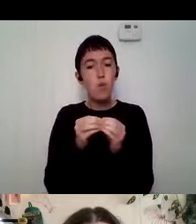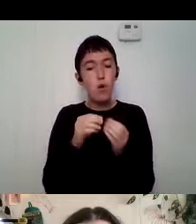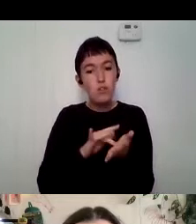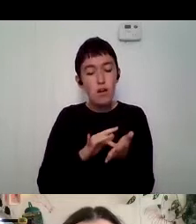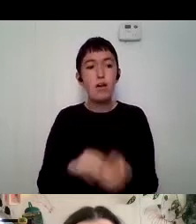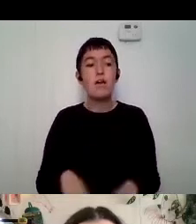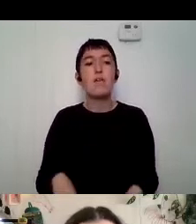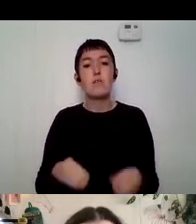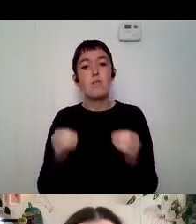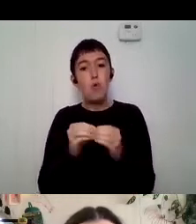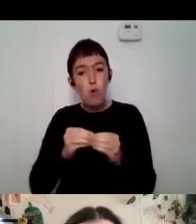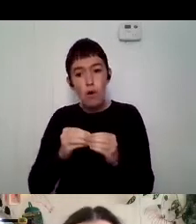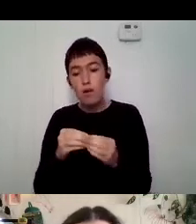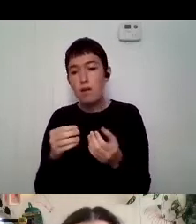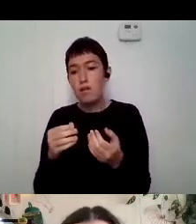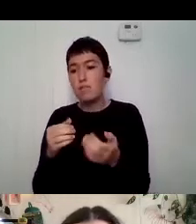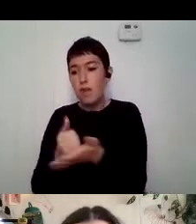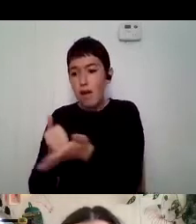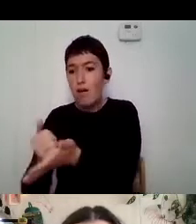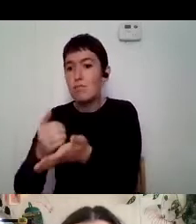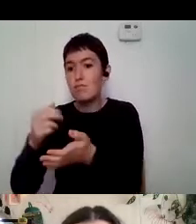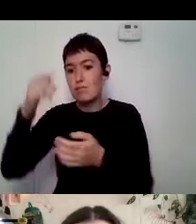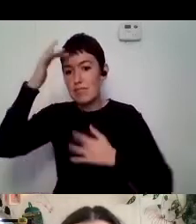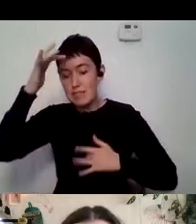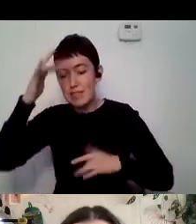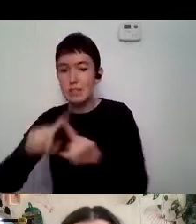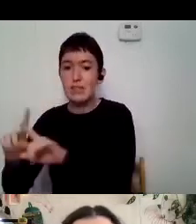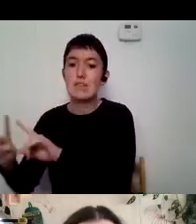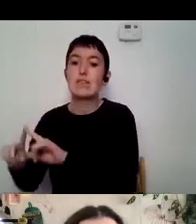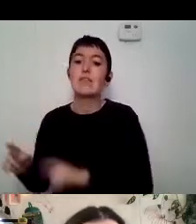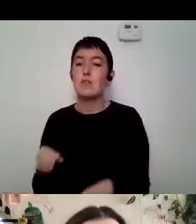targets, even more diseases, and so on. So we could study a lot more things if this was all cheaper and shorter.